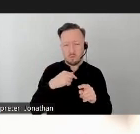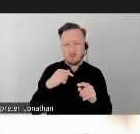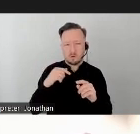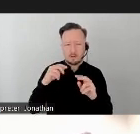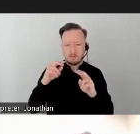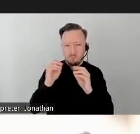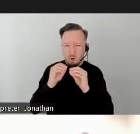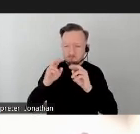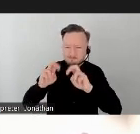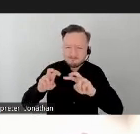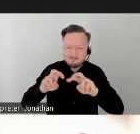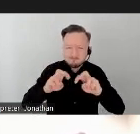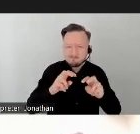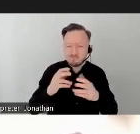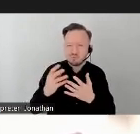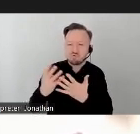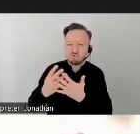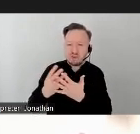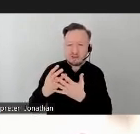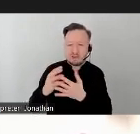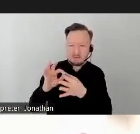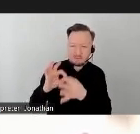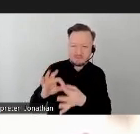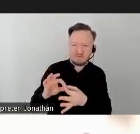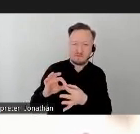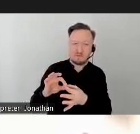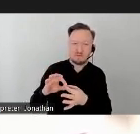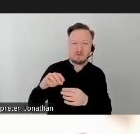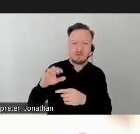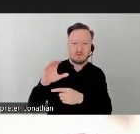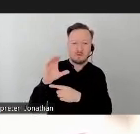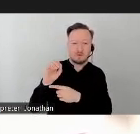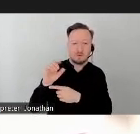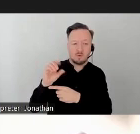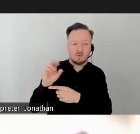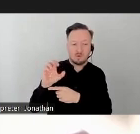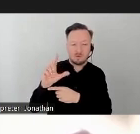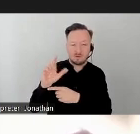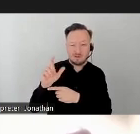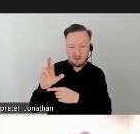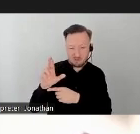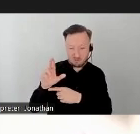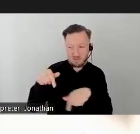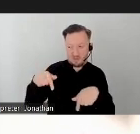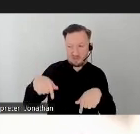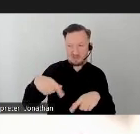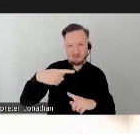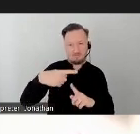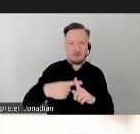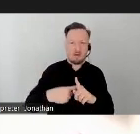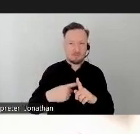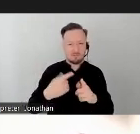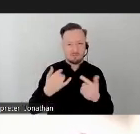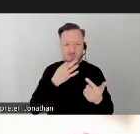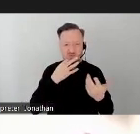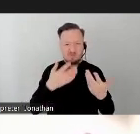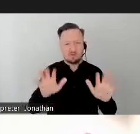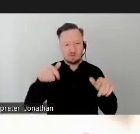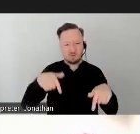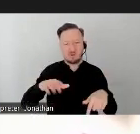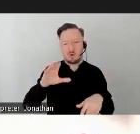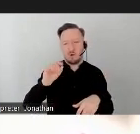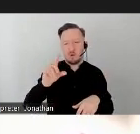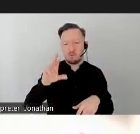screening, particularly for colorectal kids. We are closing out Colorectal Cancer Month, and so again, about 2 years